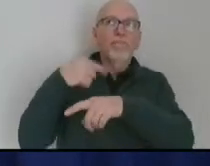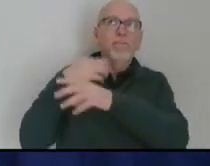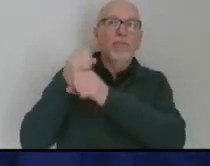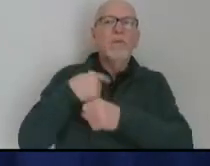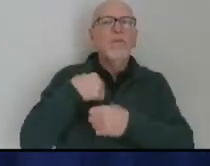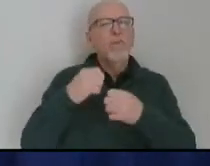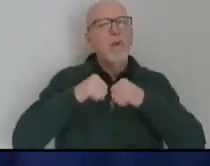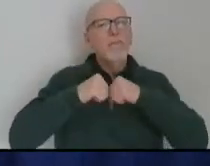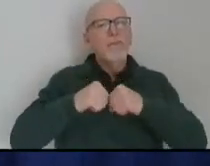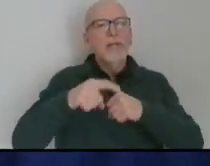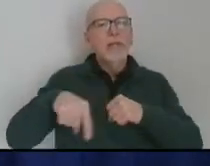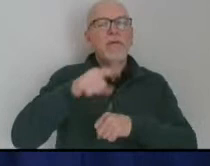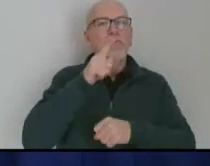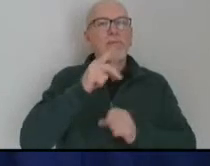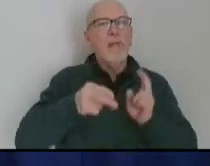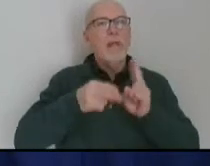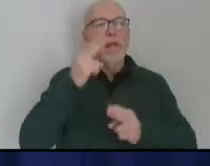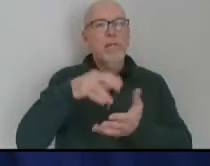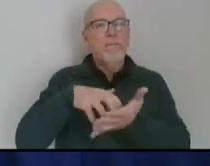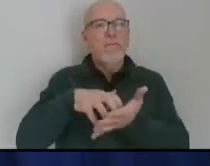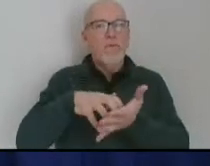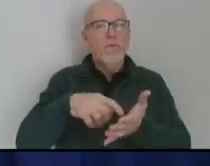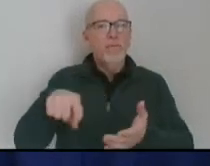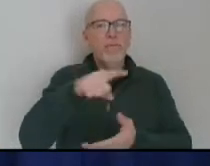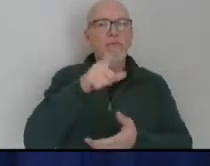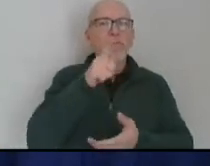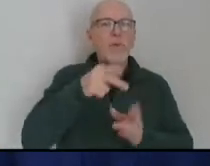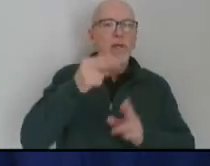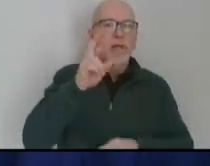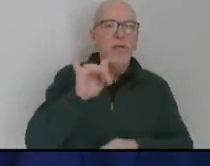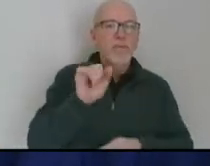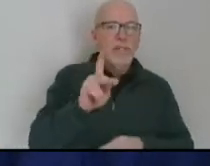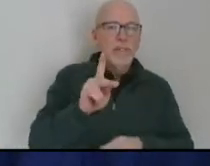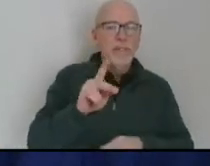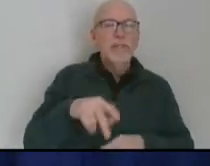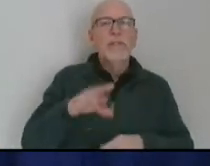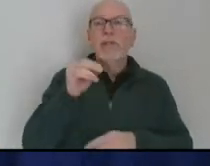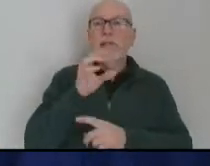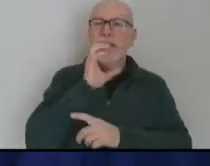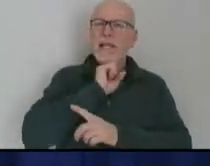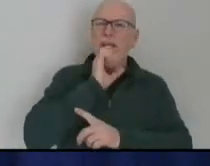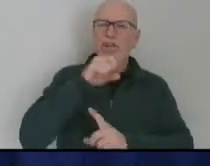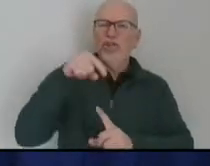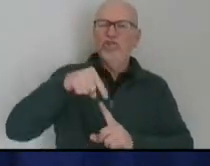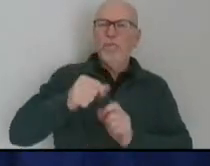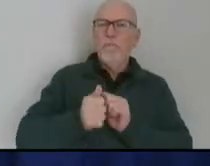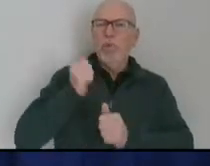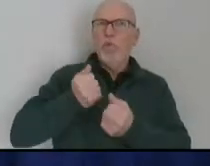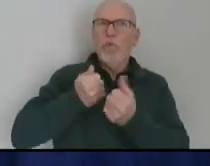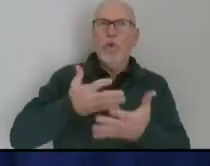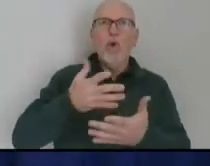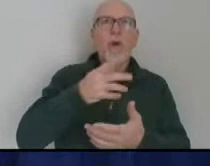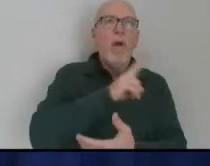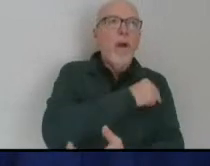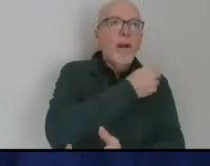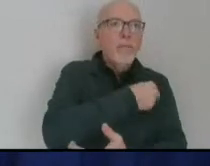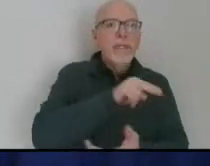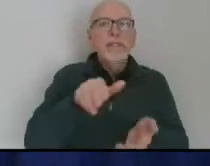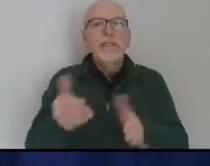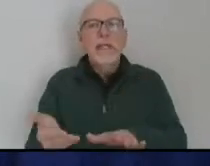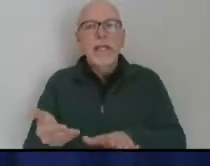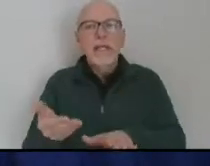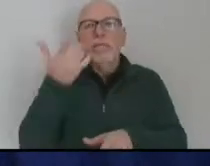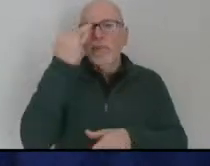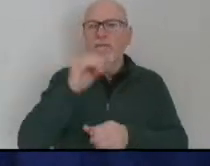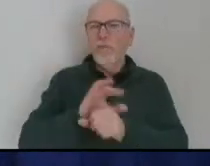our most vulnerable Hoosiers, and age has been the biggest contributor to hospitalizations and deaths from COVID. We